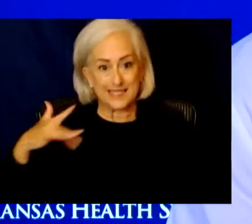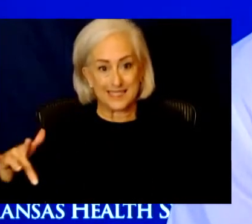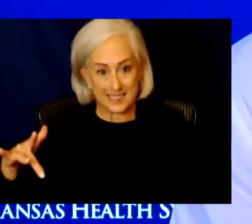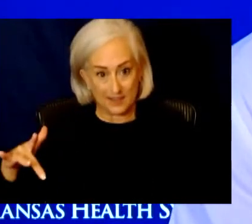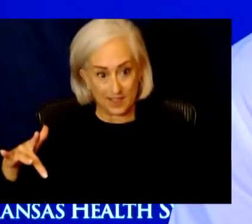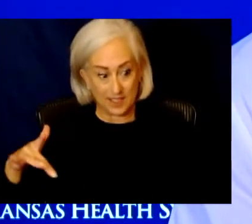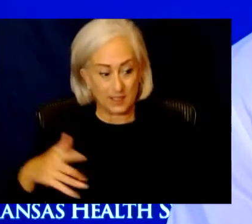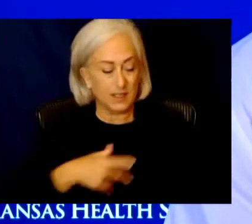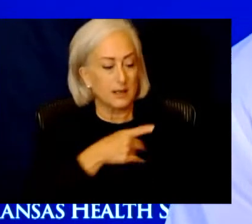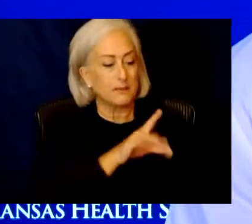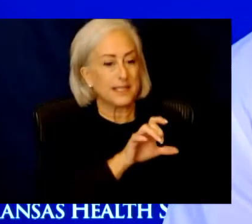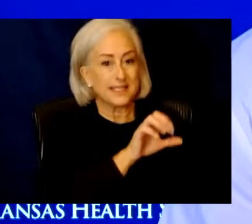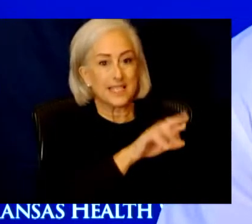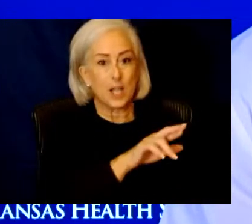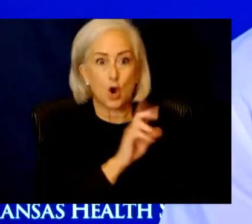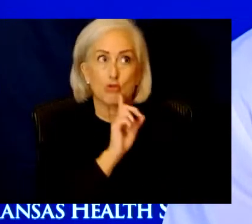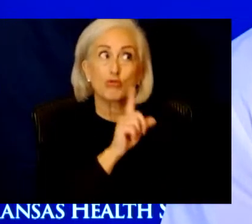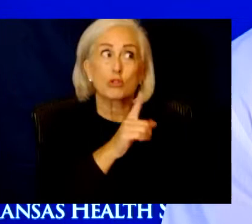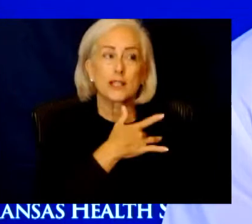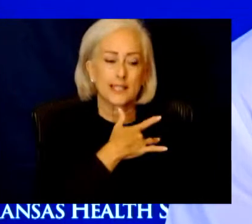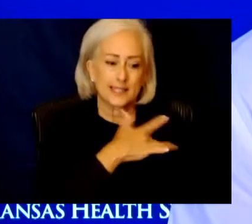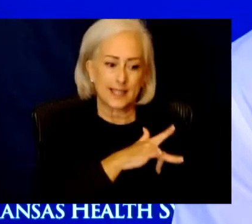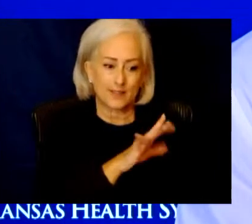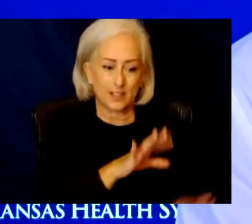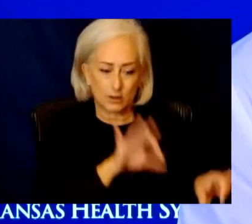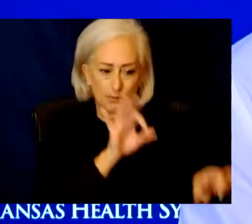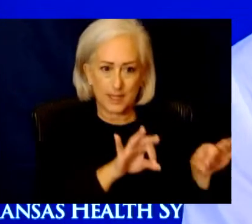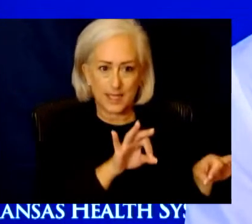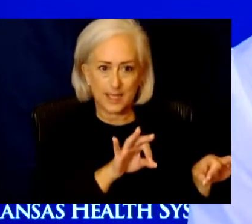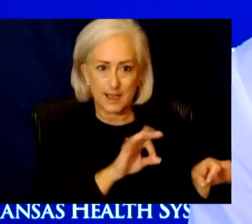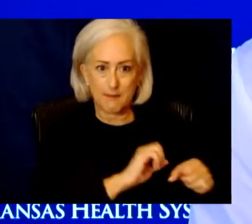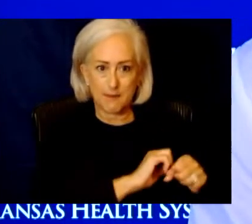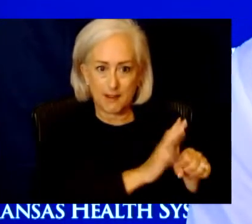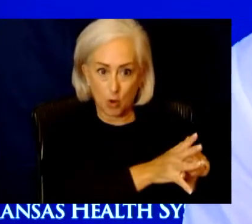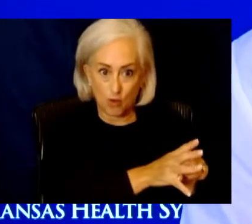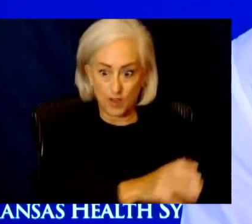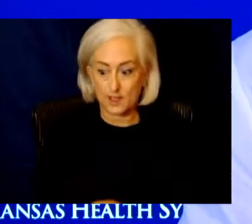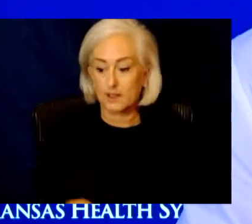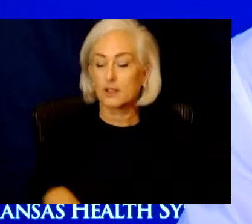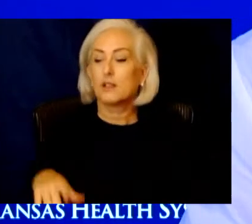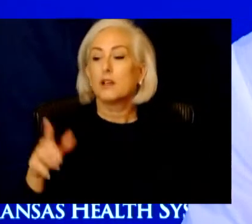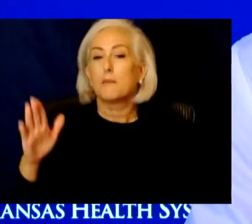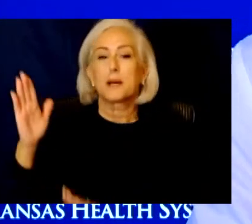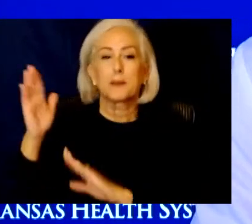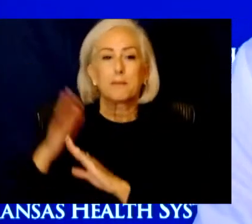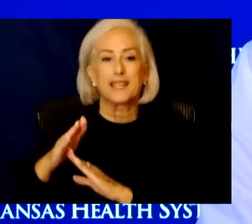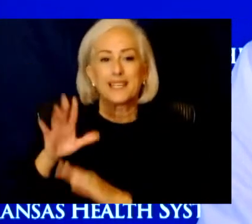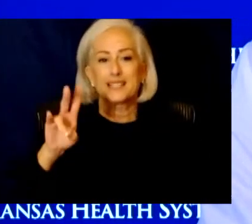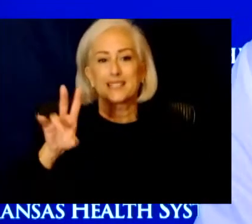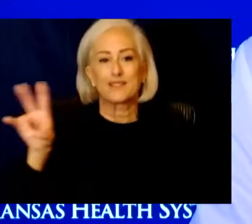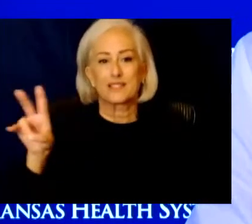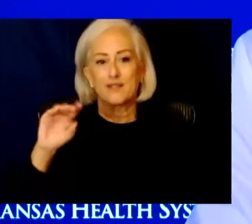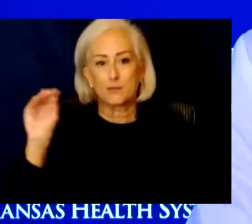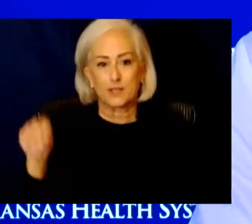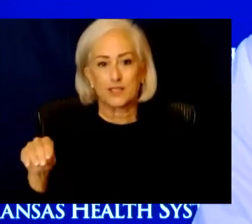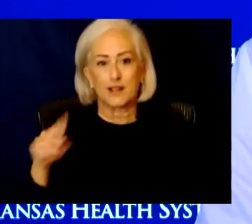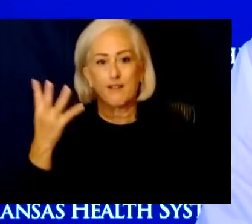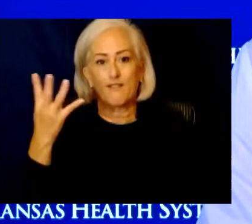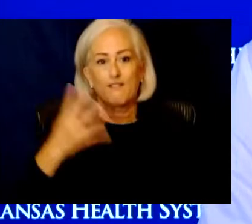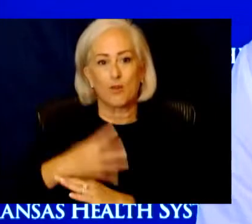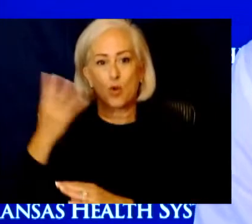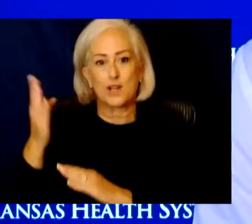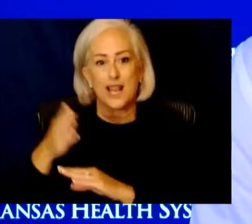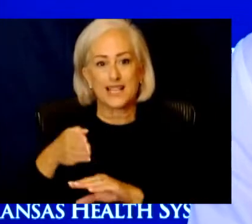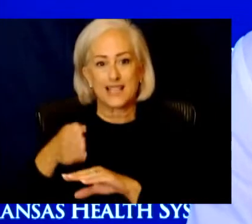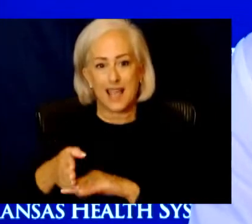extremely sensitive for picking up the virus. A peak sensitivity of about 77%, and that was at 4 days after symptom onset. So if you